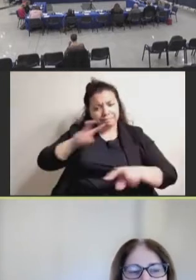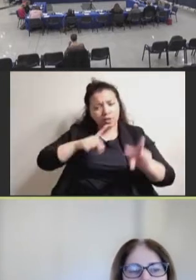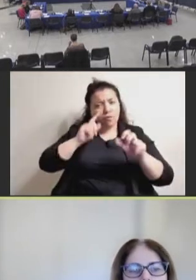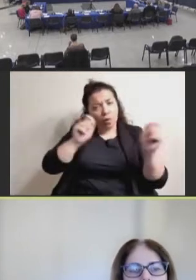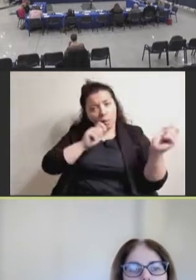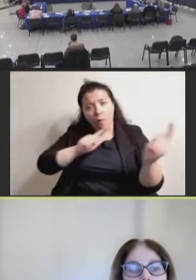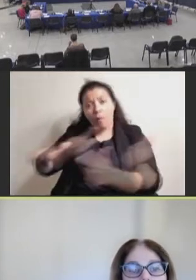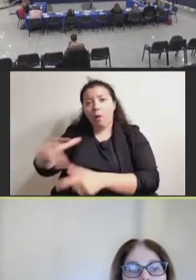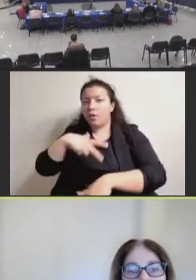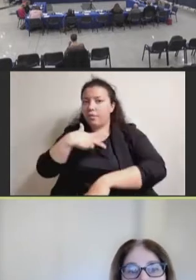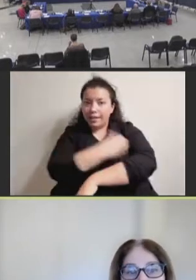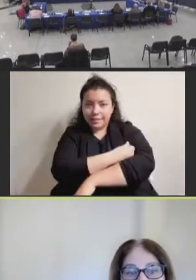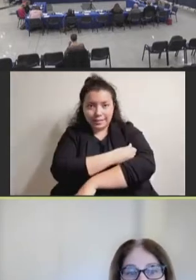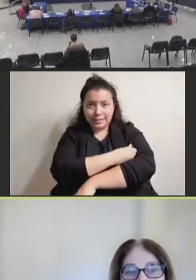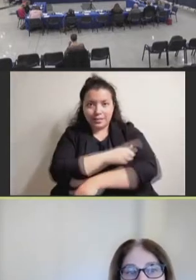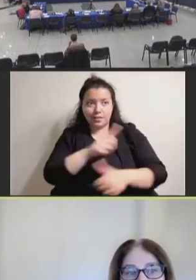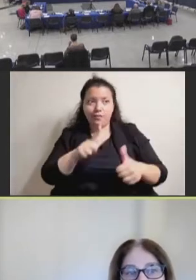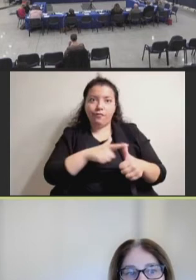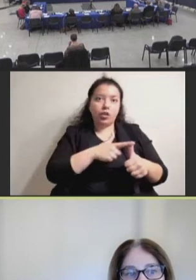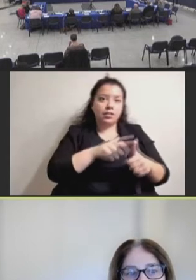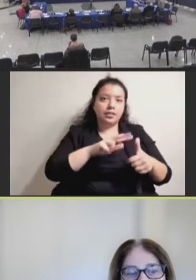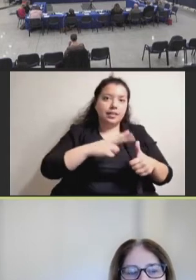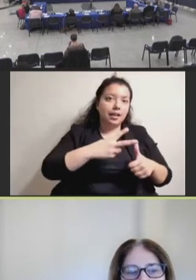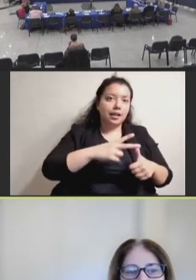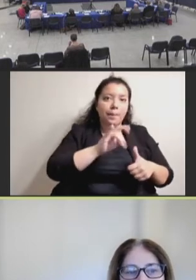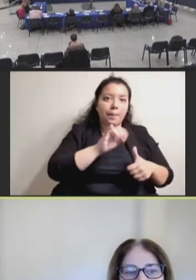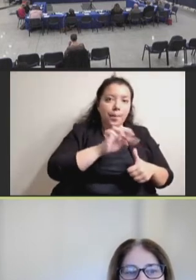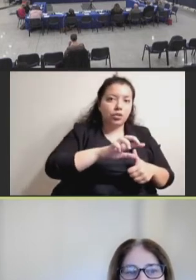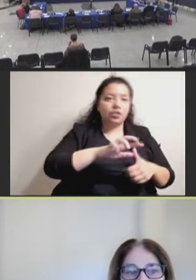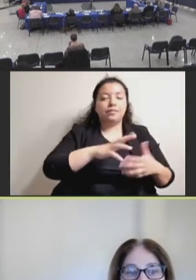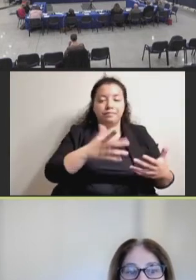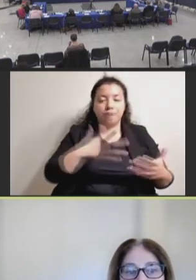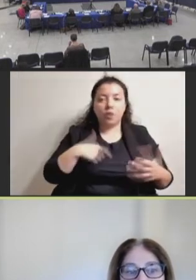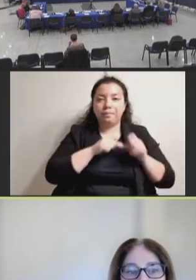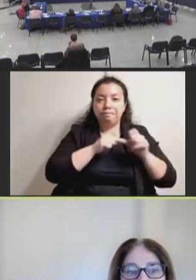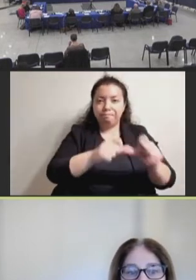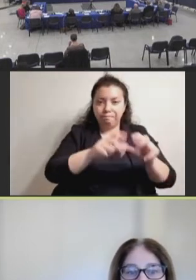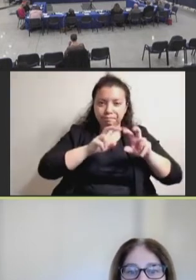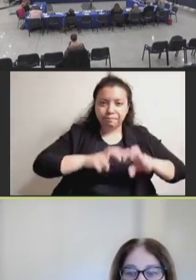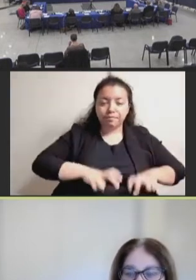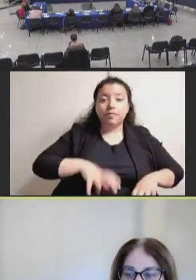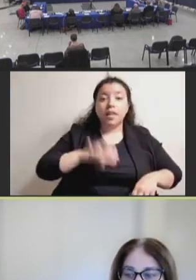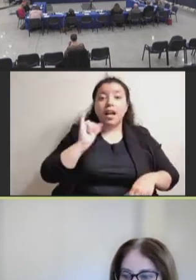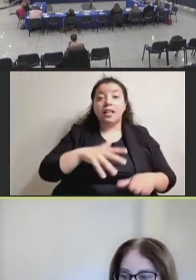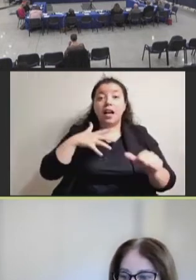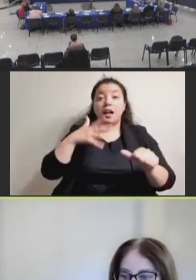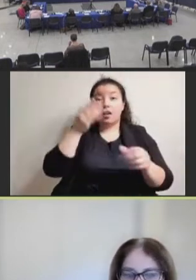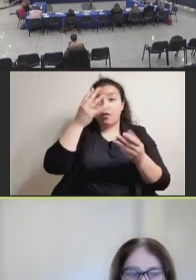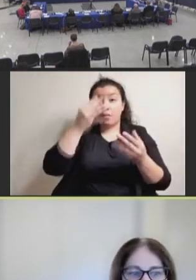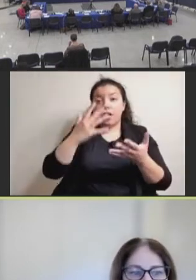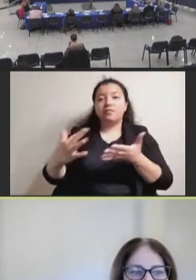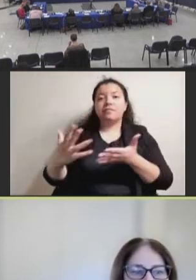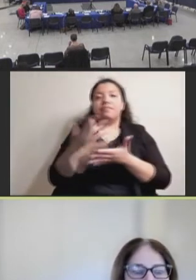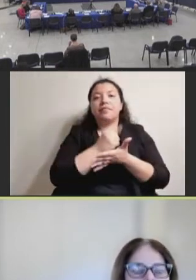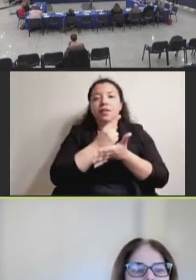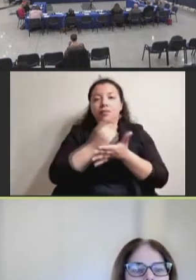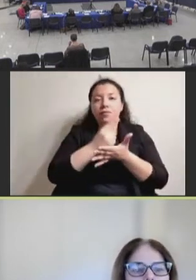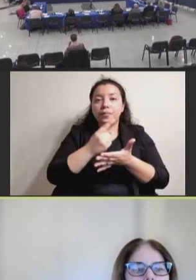vaccines. VSD analyses are updated weekly. VSD is population-based and geographically